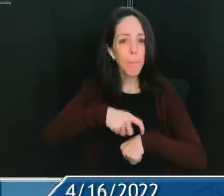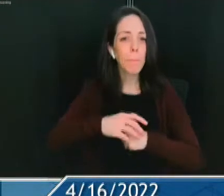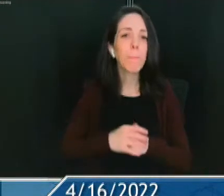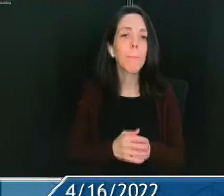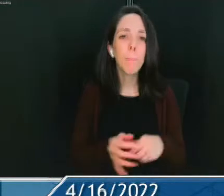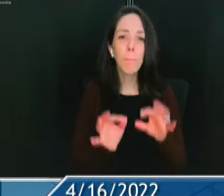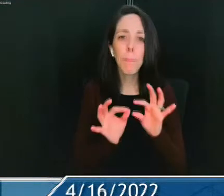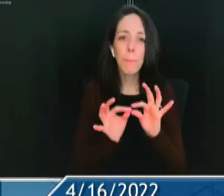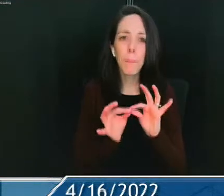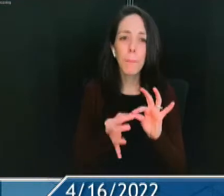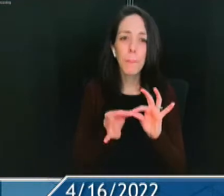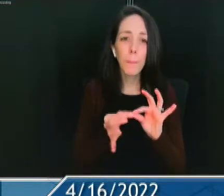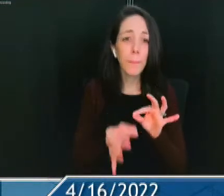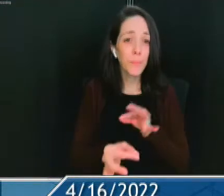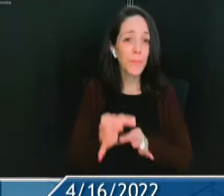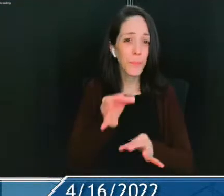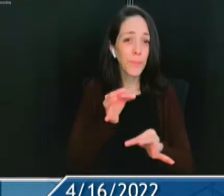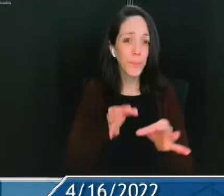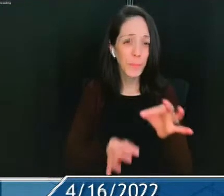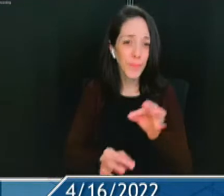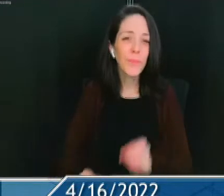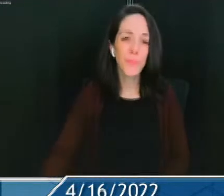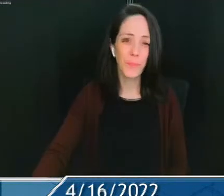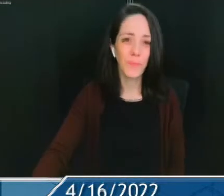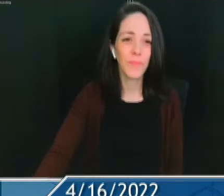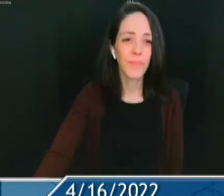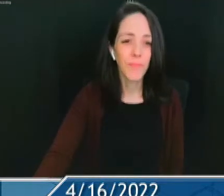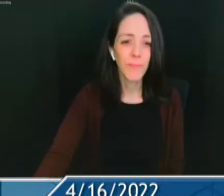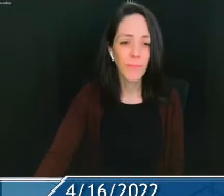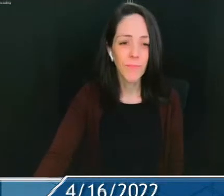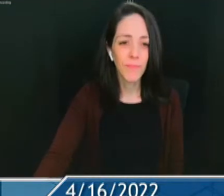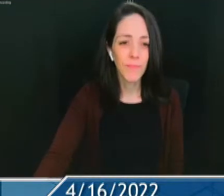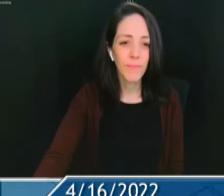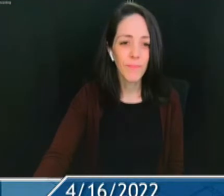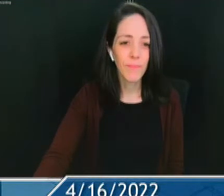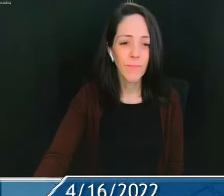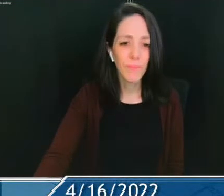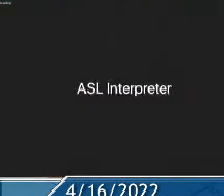I'll prioritize safe bike infrastructure. Thank you.